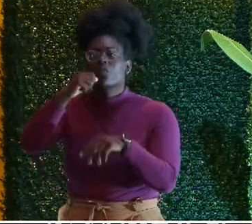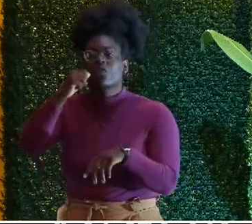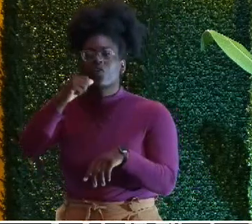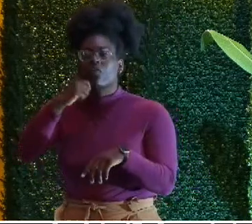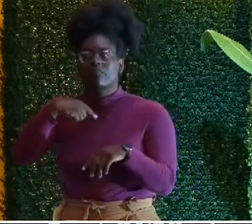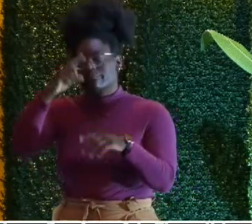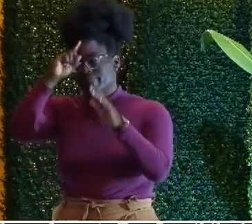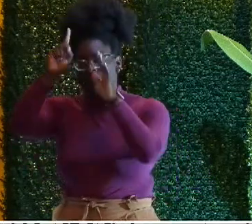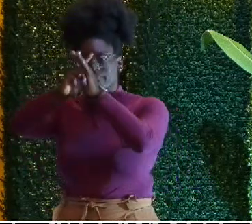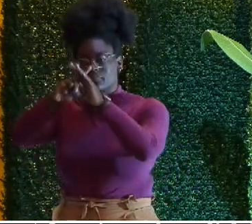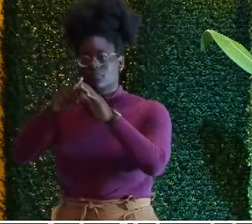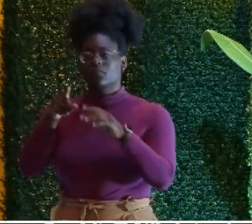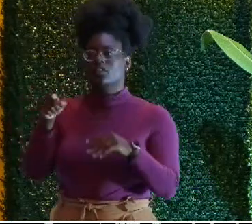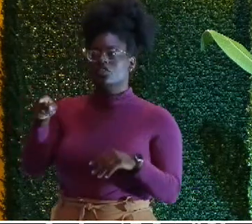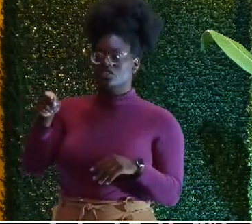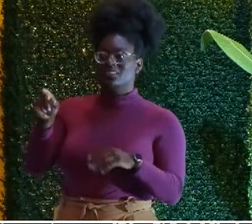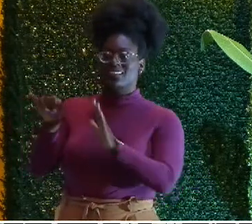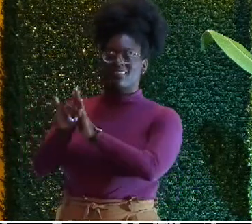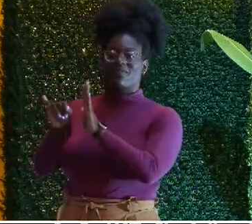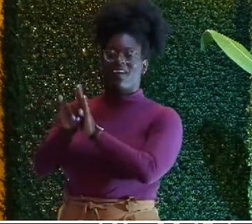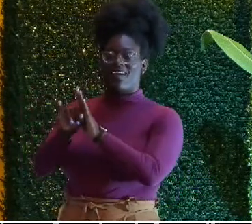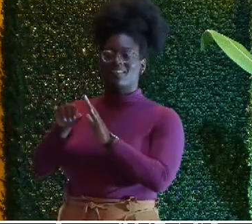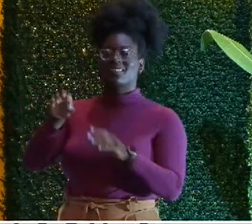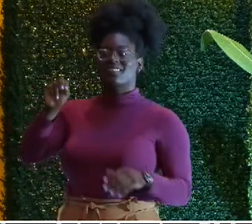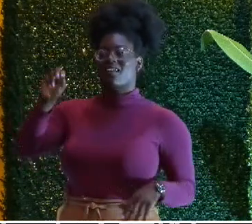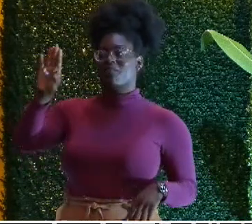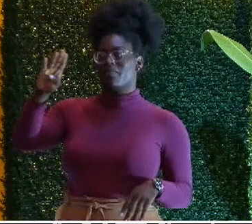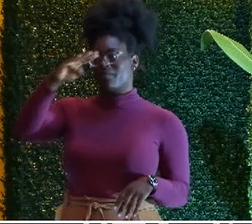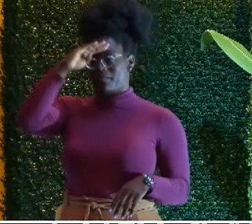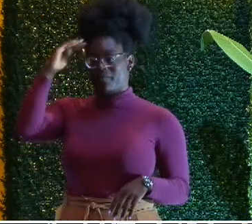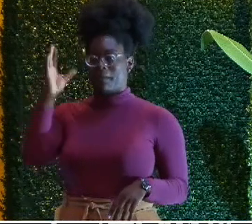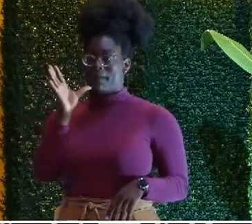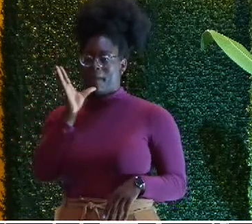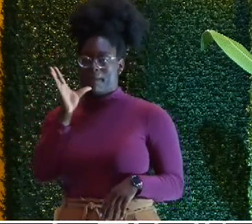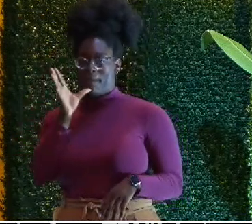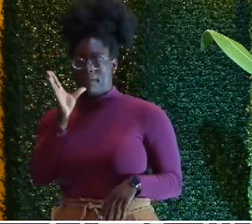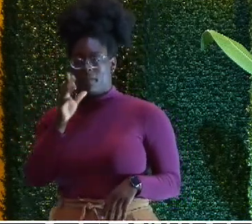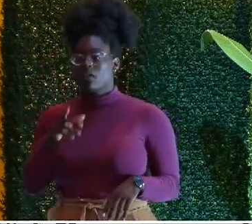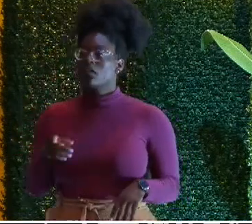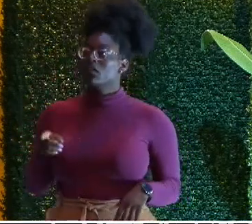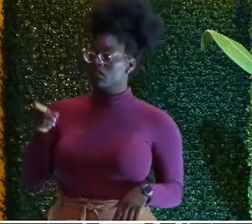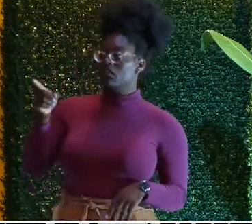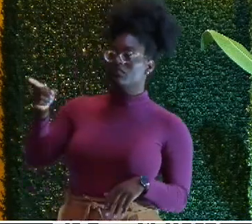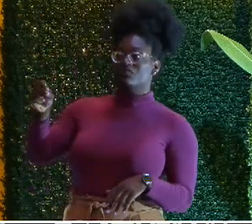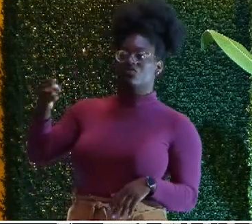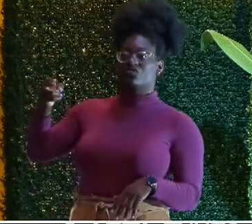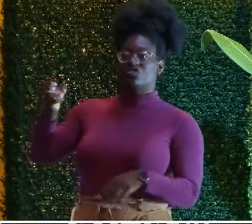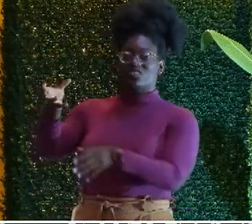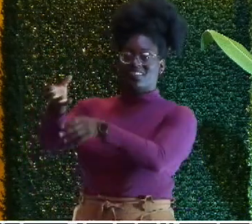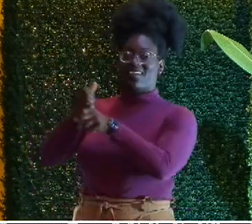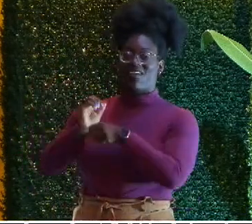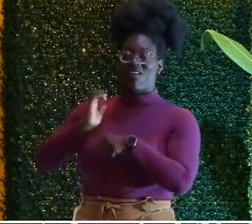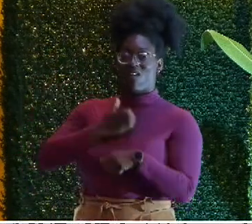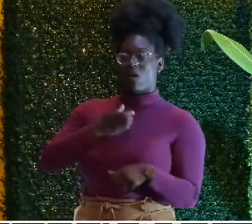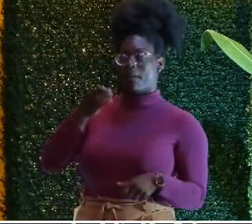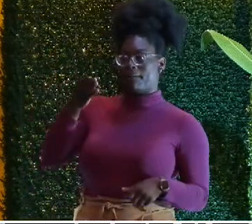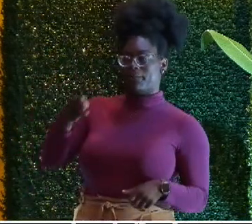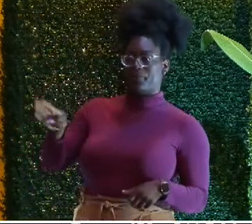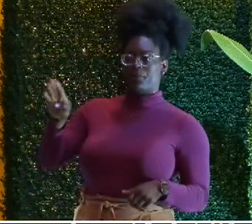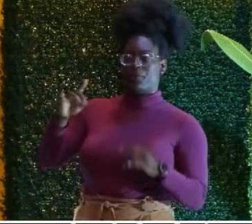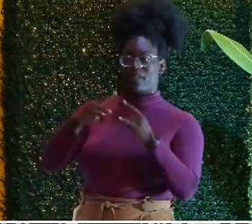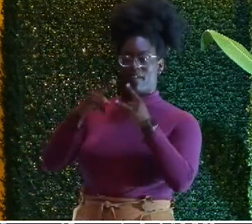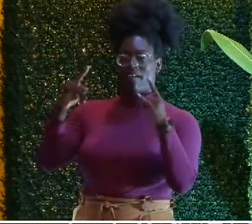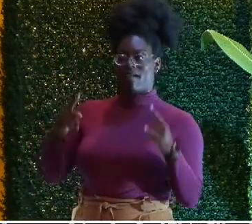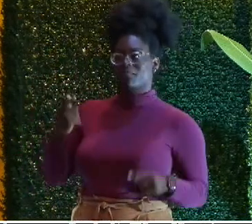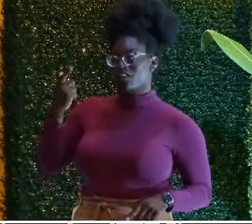a non-binary black woman, and she has received our scholarships and boot camp scholarships and gone on to work